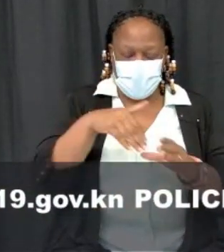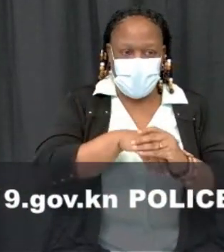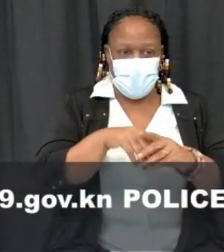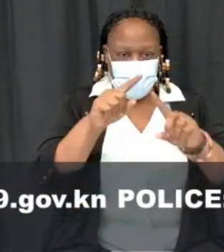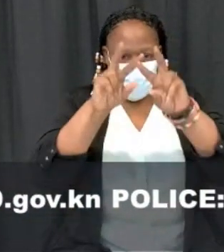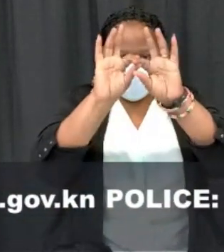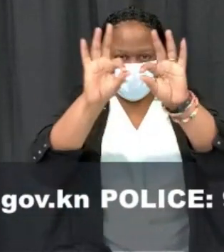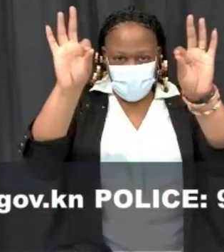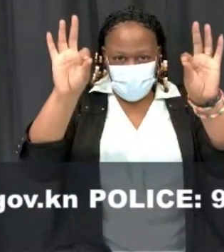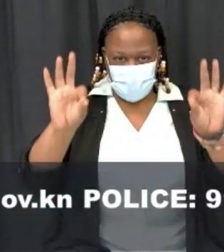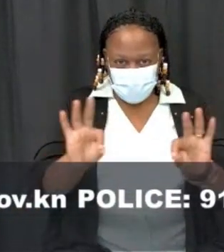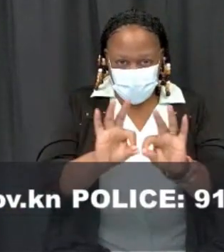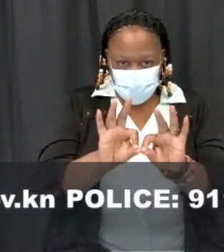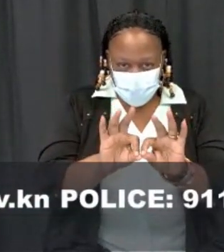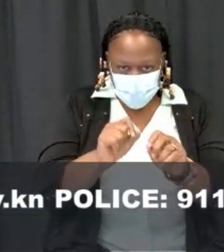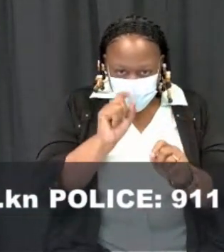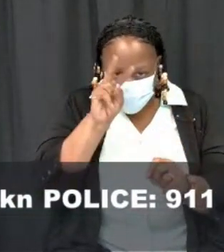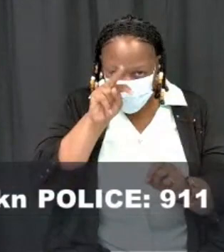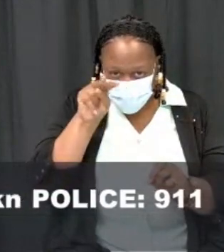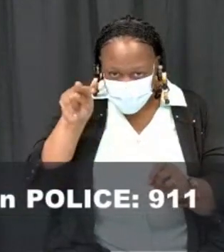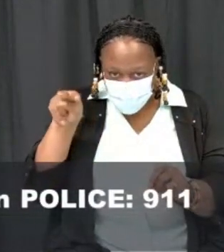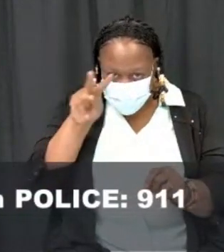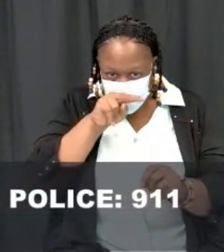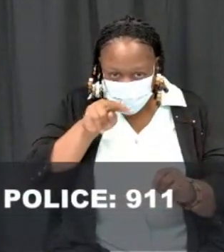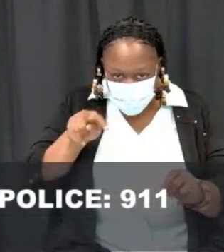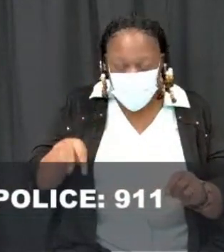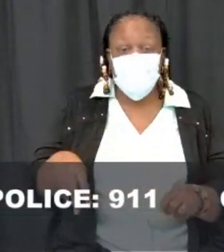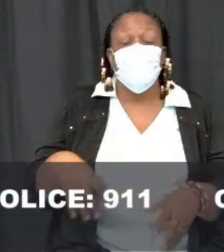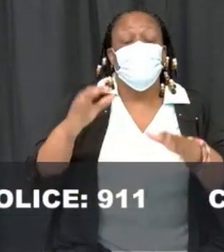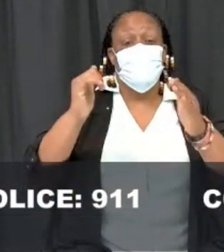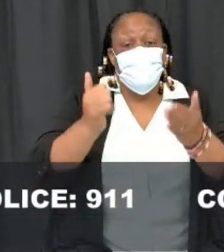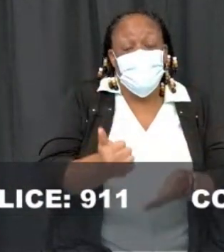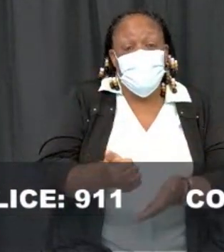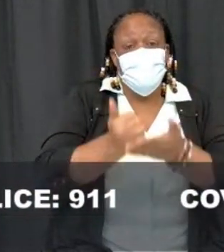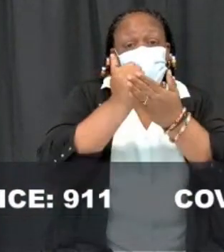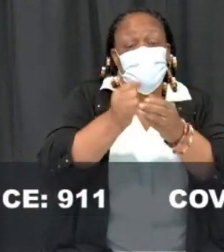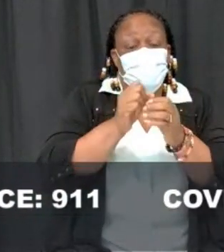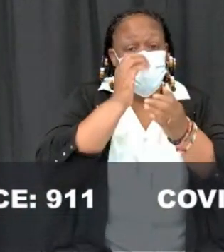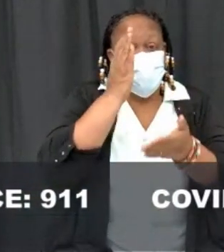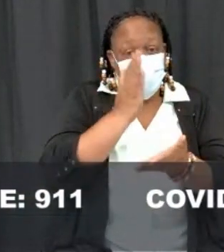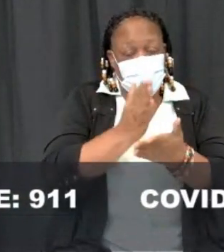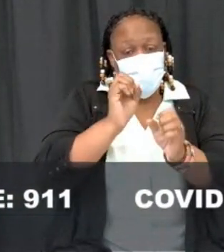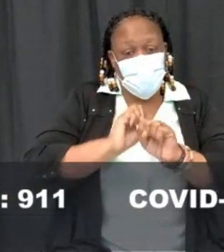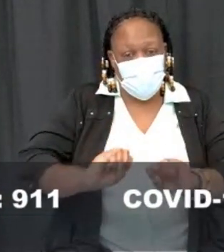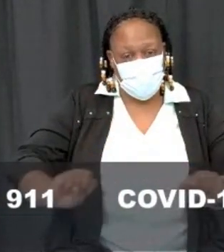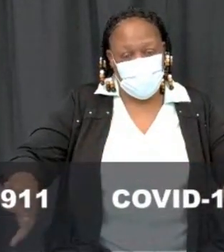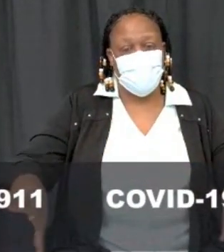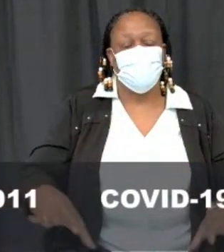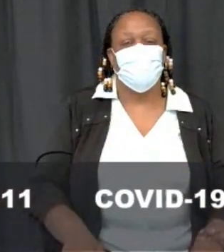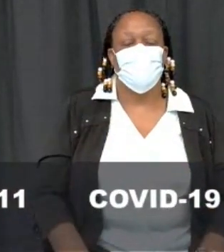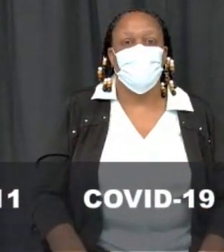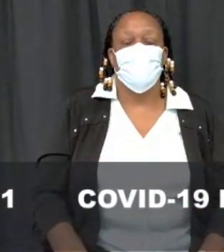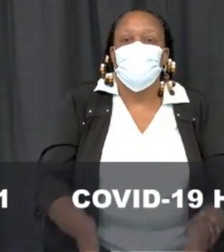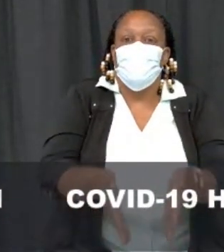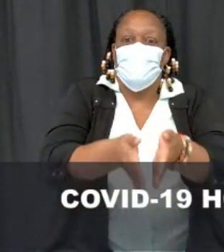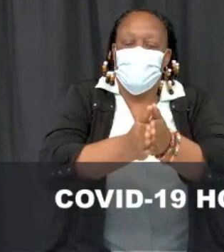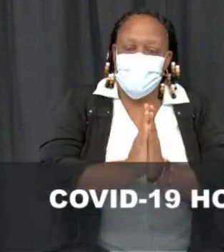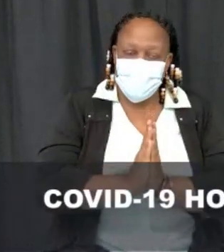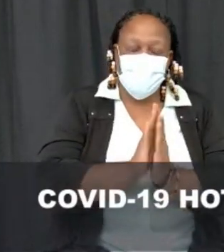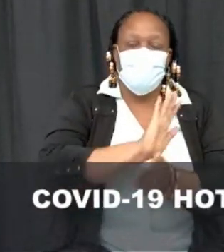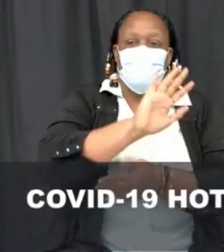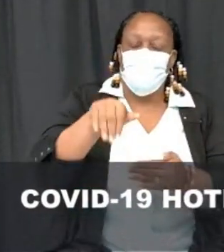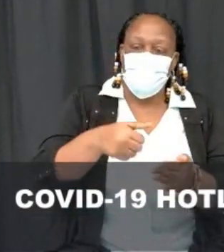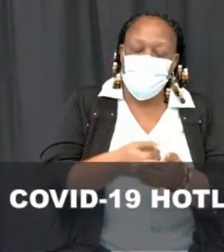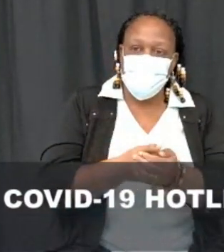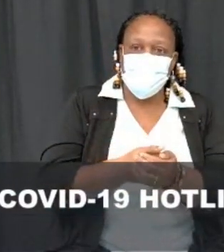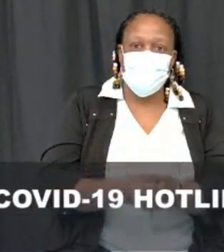the spread of the virus. And so we appeal at every opportunity to you to adhere